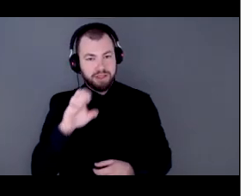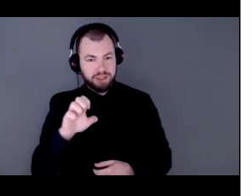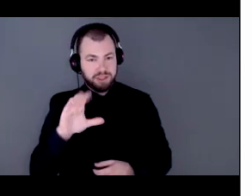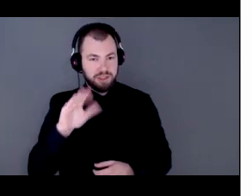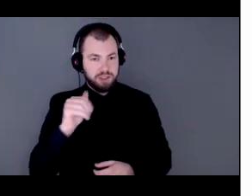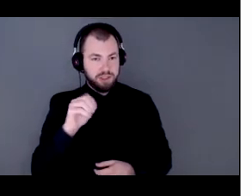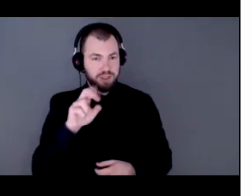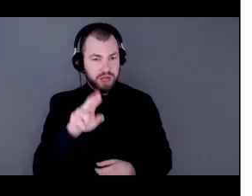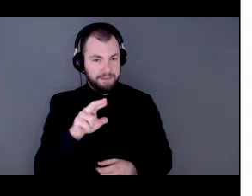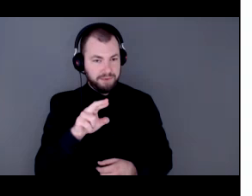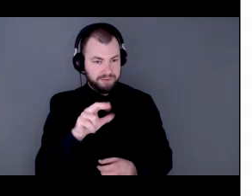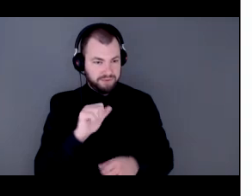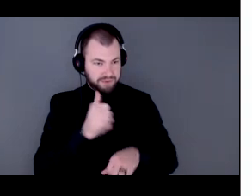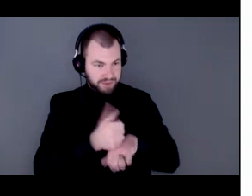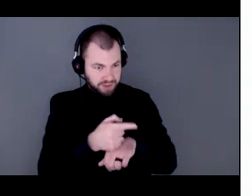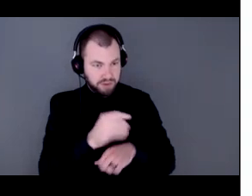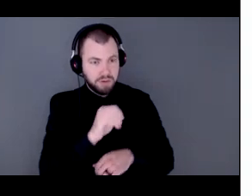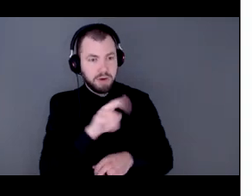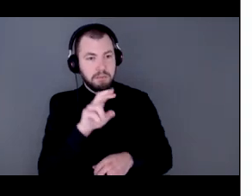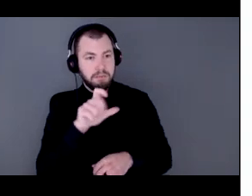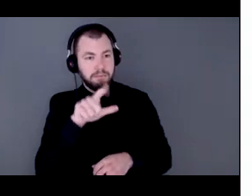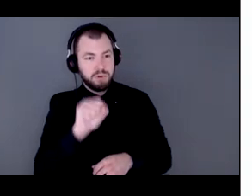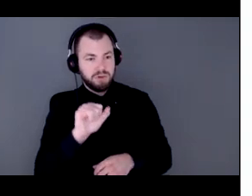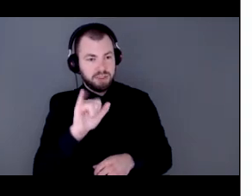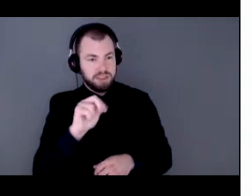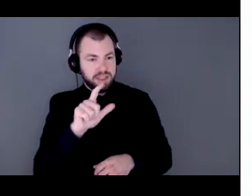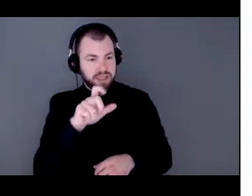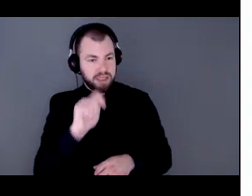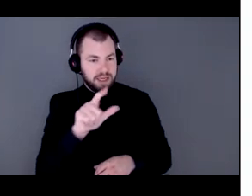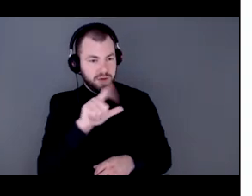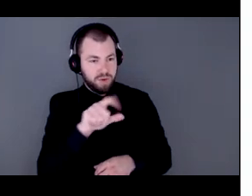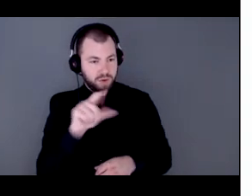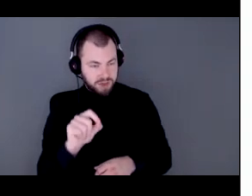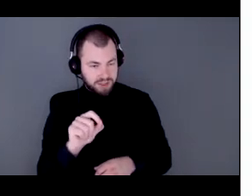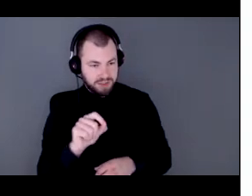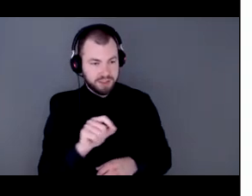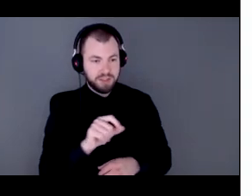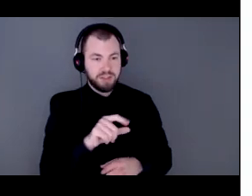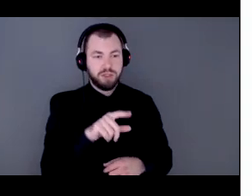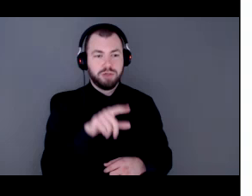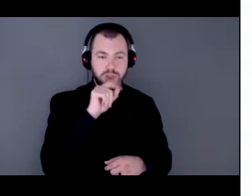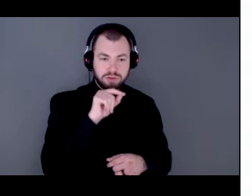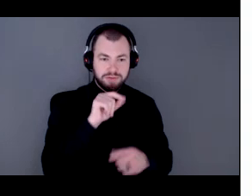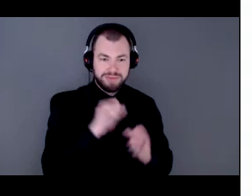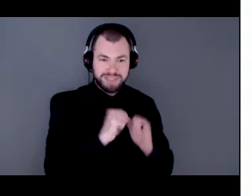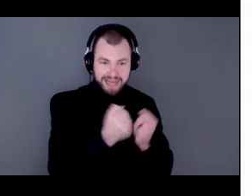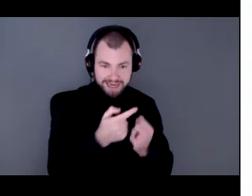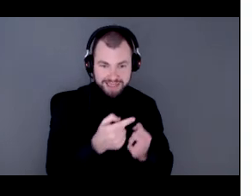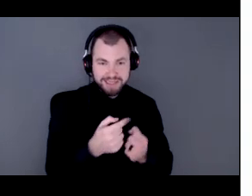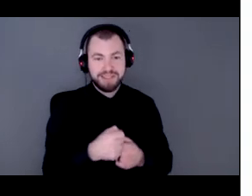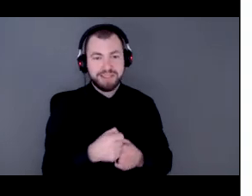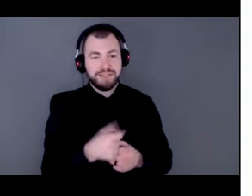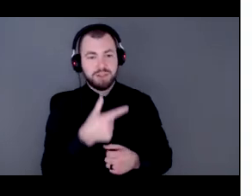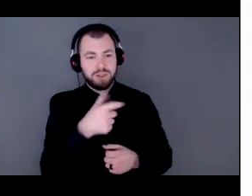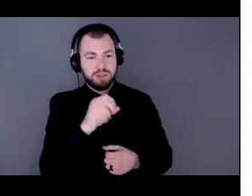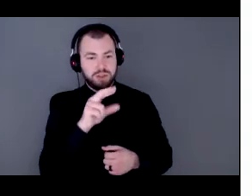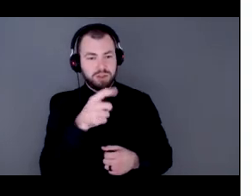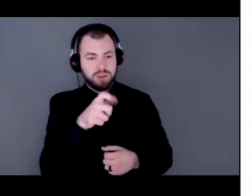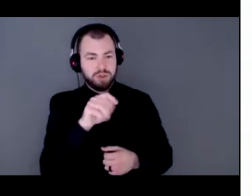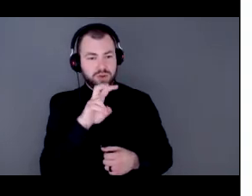Merle's Inlet 2020, Chirping Birds Society, Georgetown County Parks and Recreation,